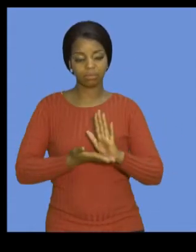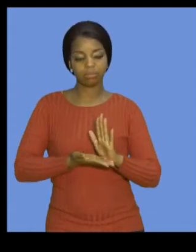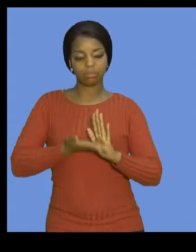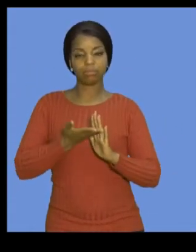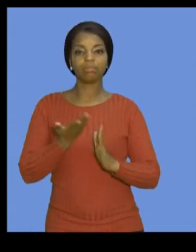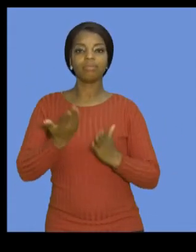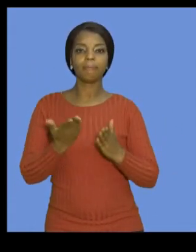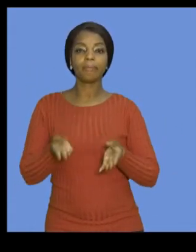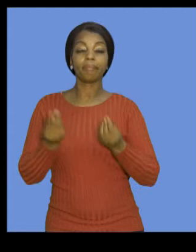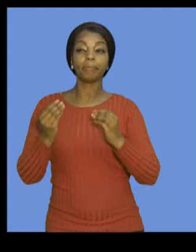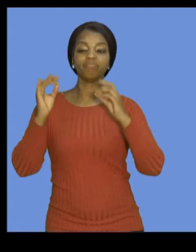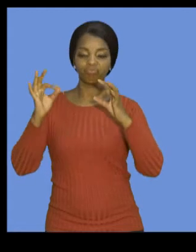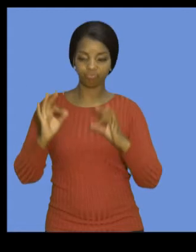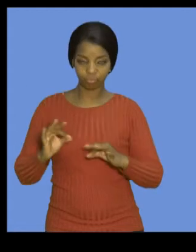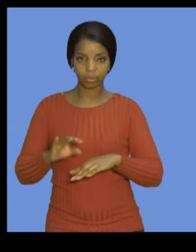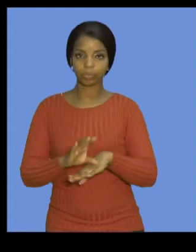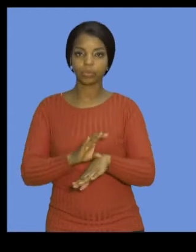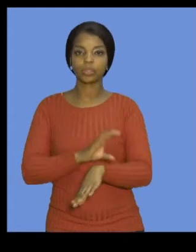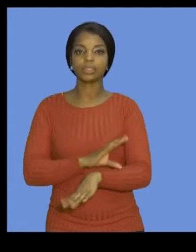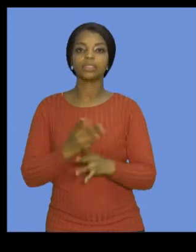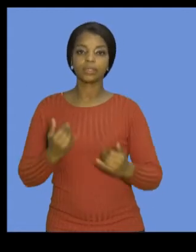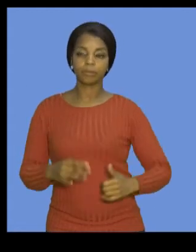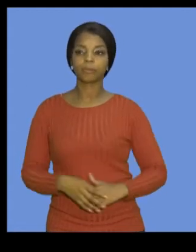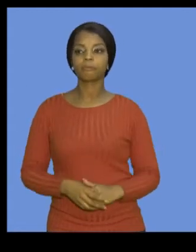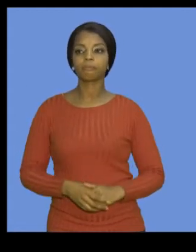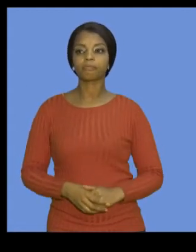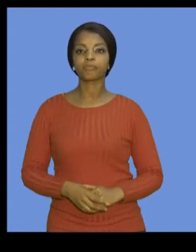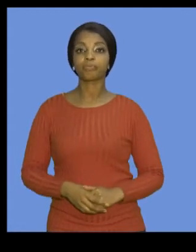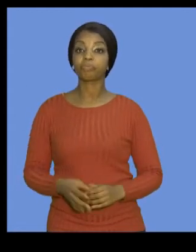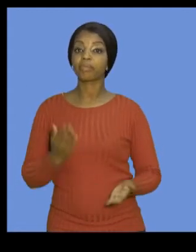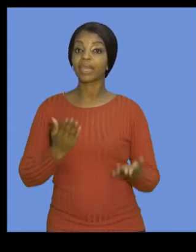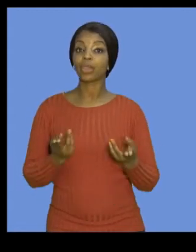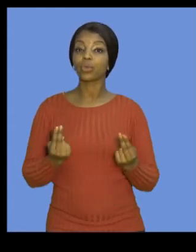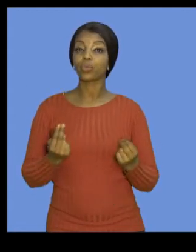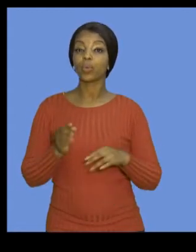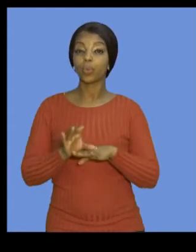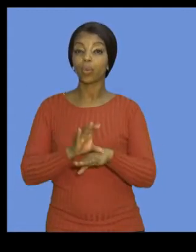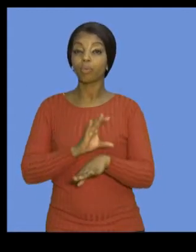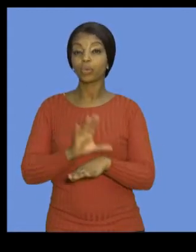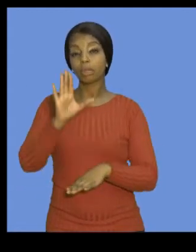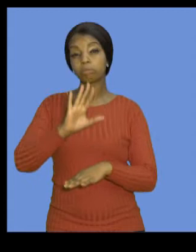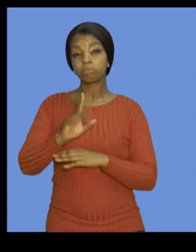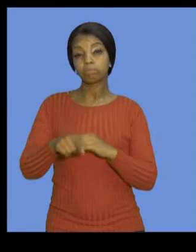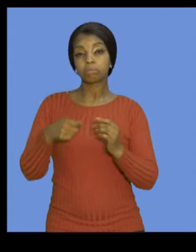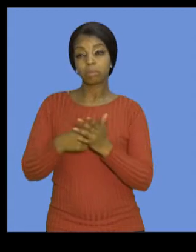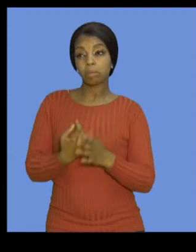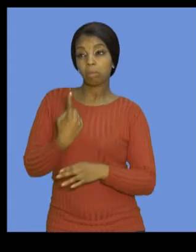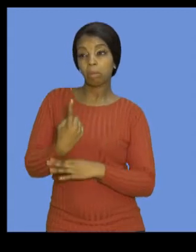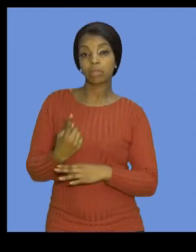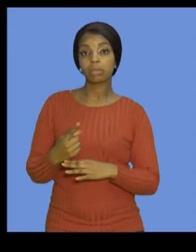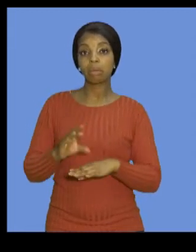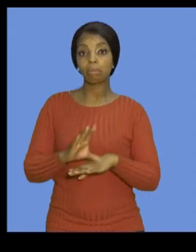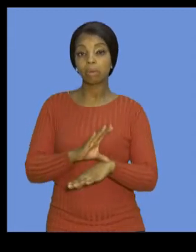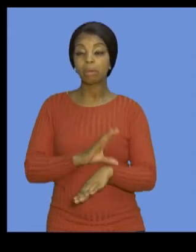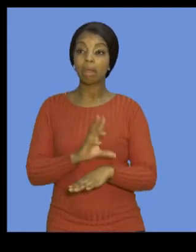and maybe get proper computers at that time. Now, the cost of the new computer will be 18.5. Why? Because